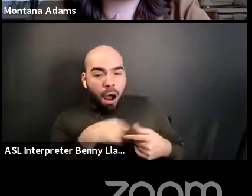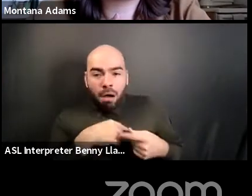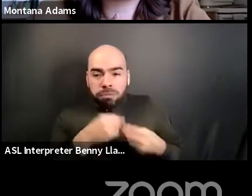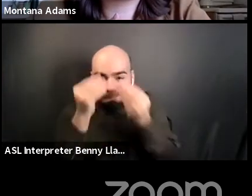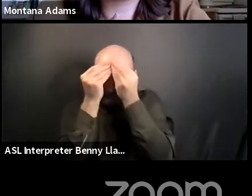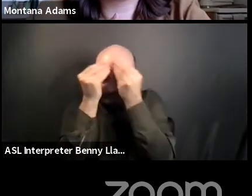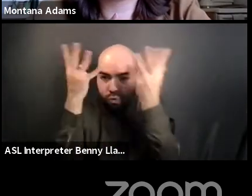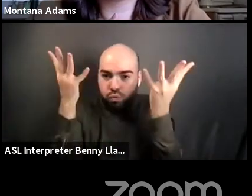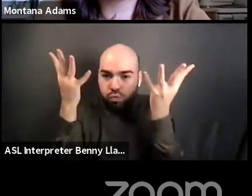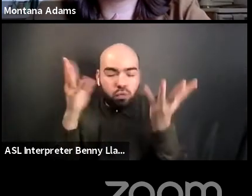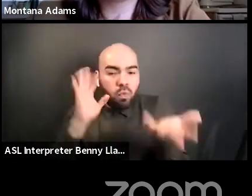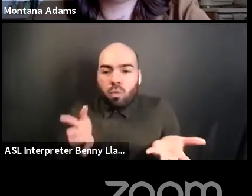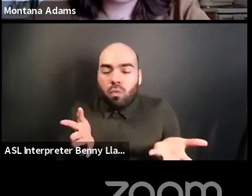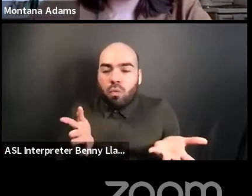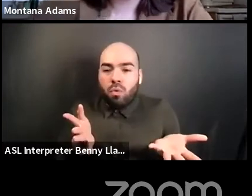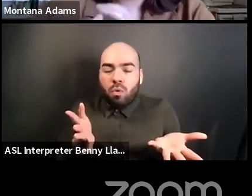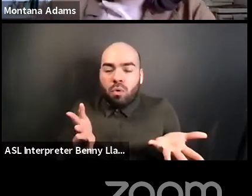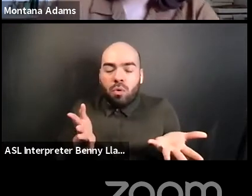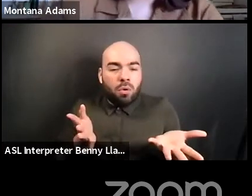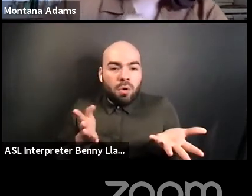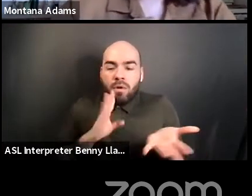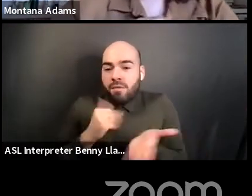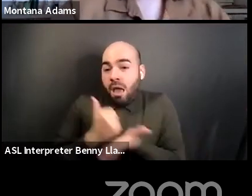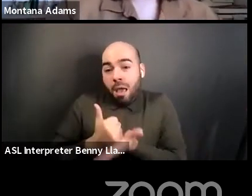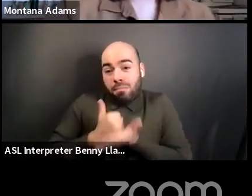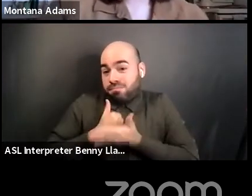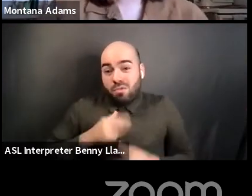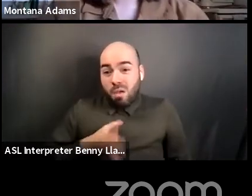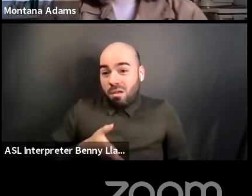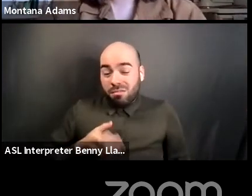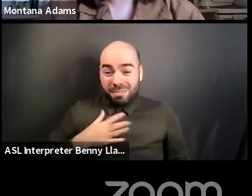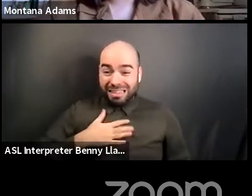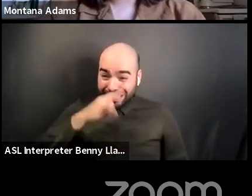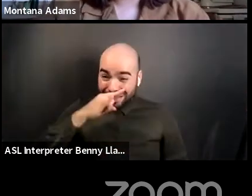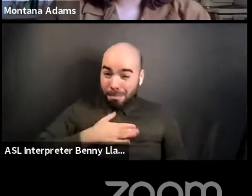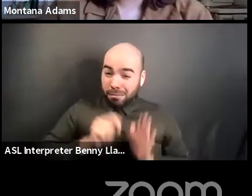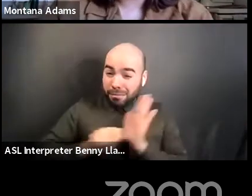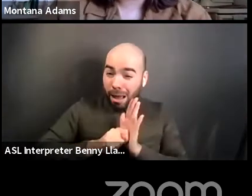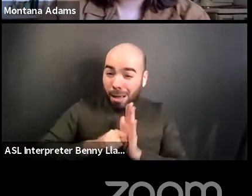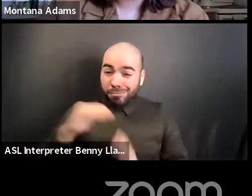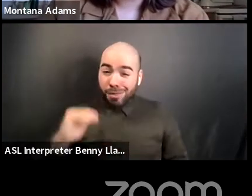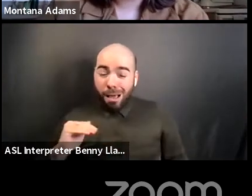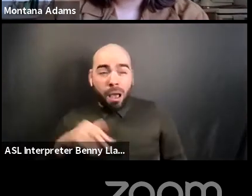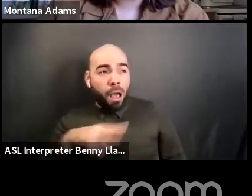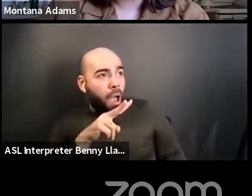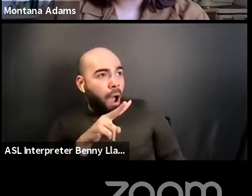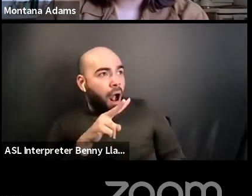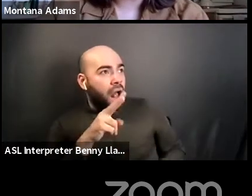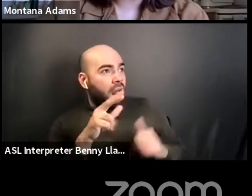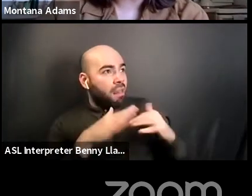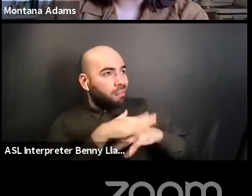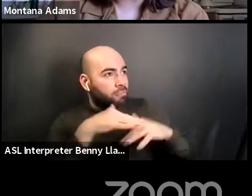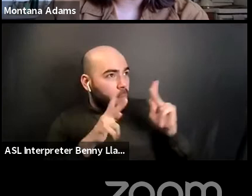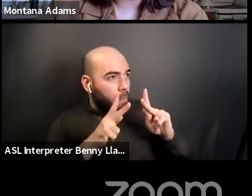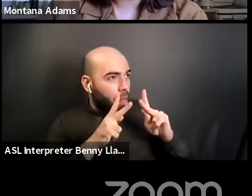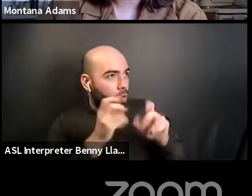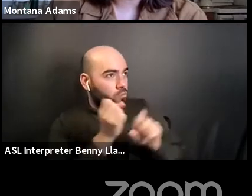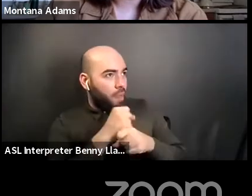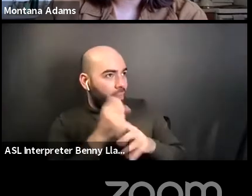mind. So I think that's a really important thing to make sure we continue to do going forward.